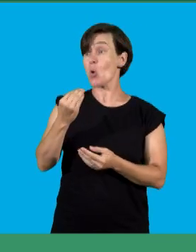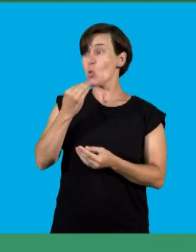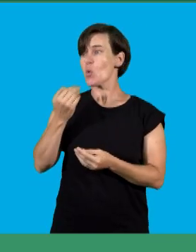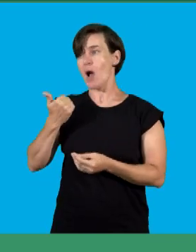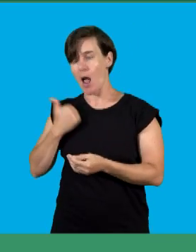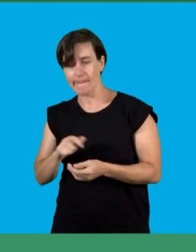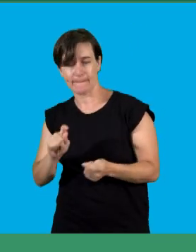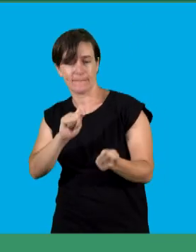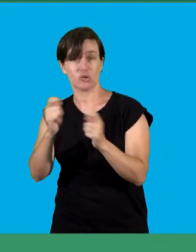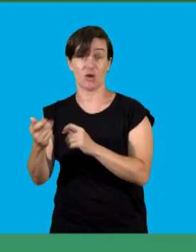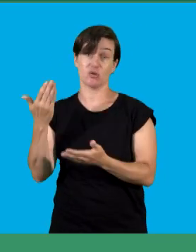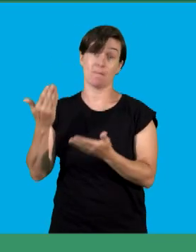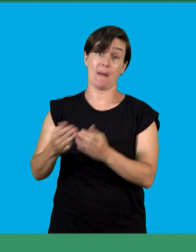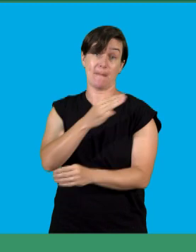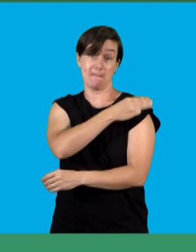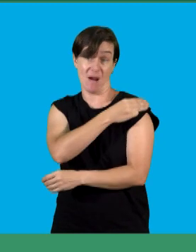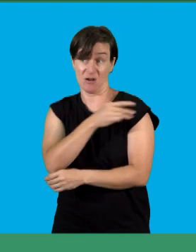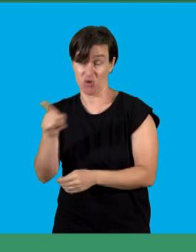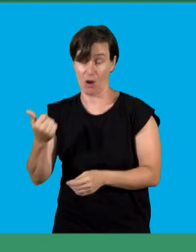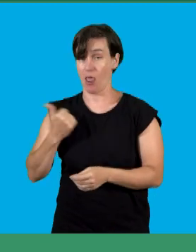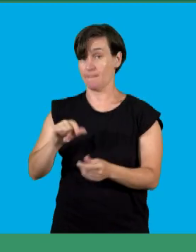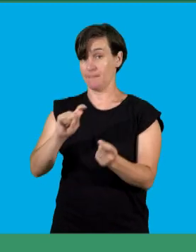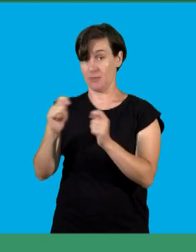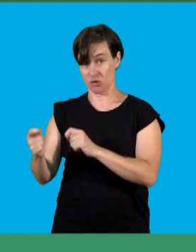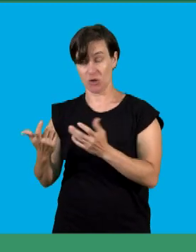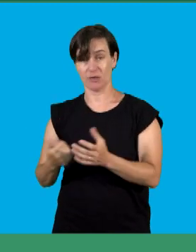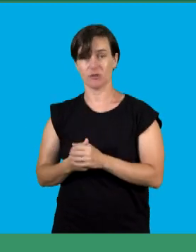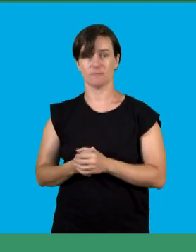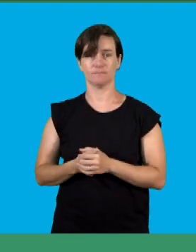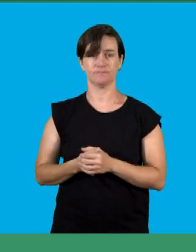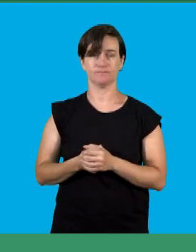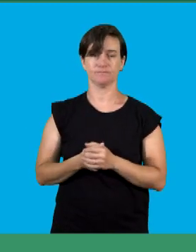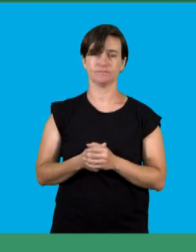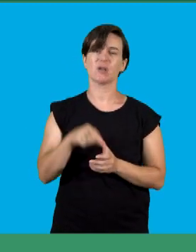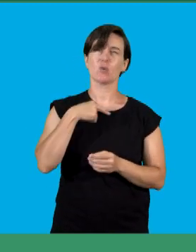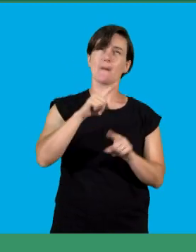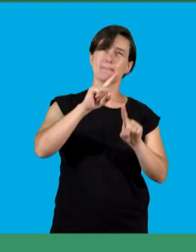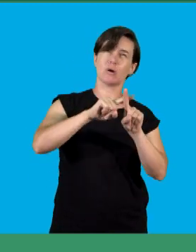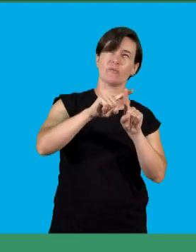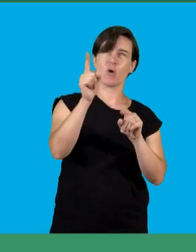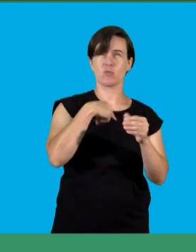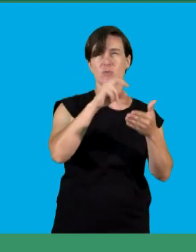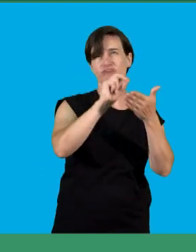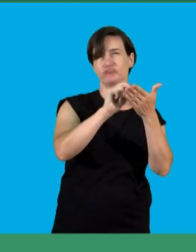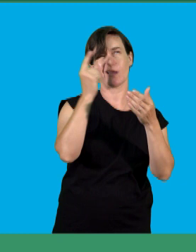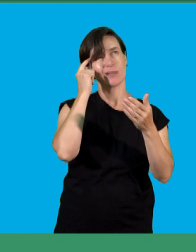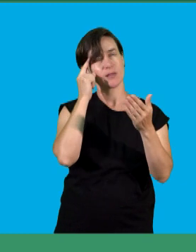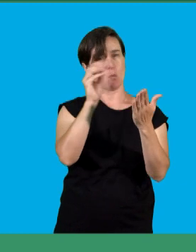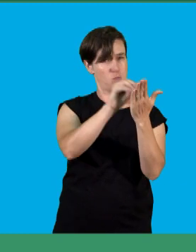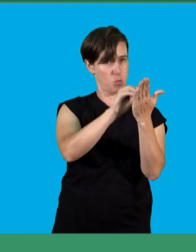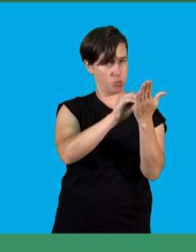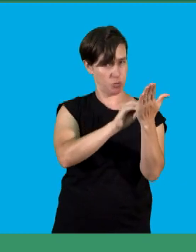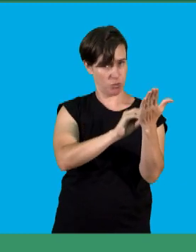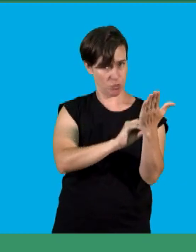Who is advocating for change? It's the management. So what is it that you want? You write the positives. Remember, we are evaluating this.